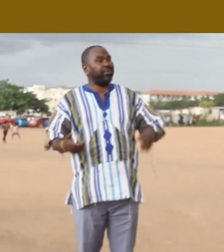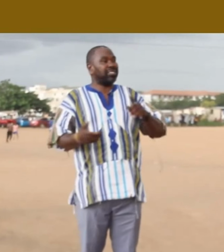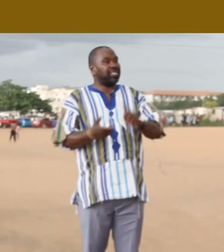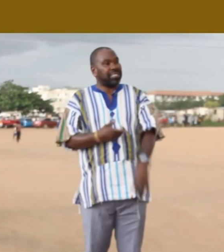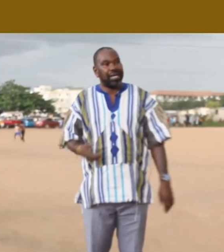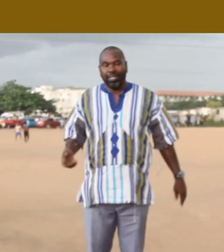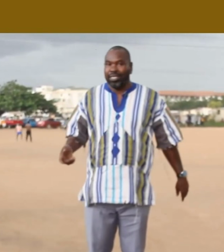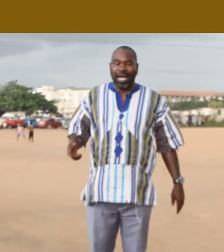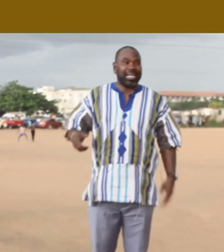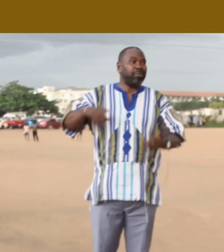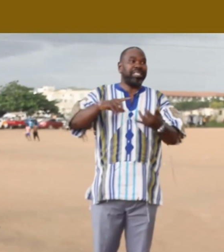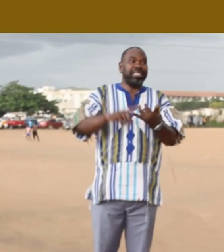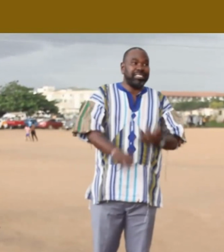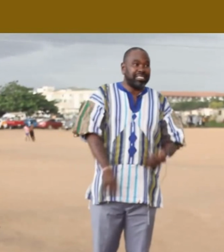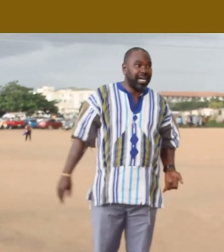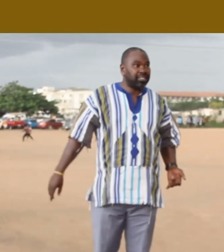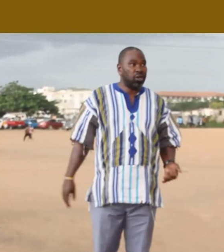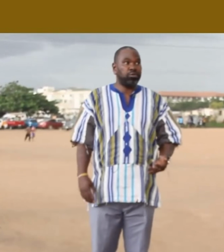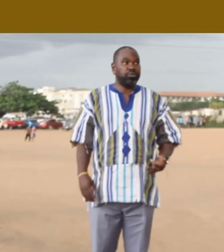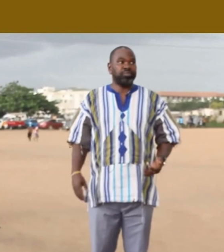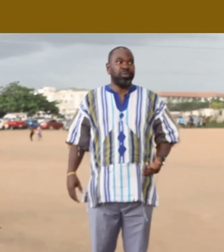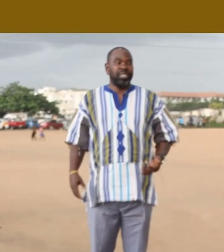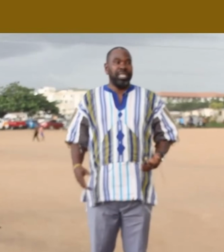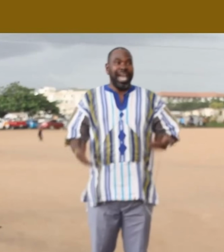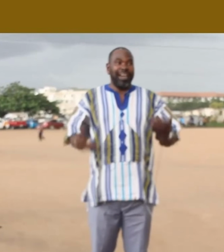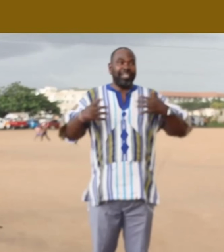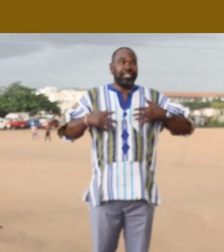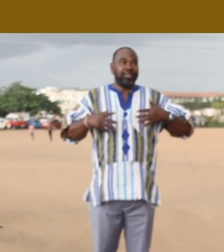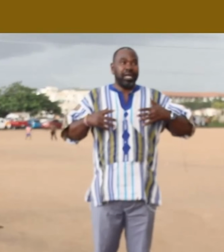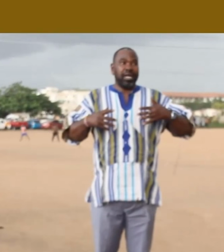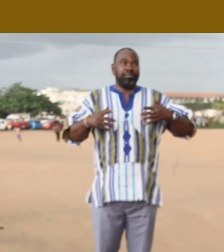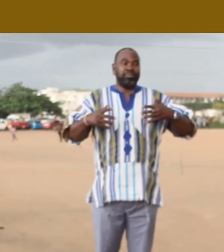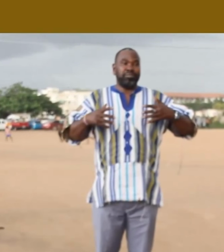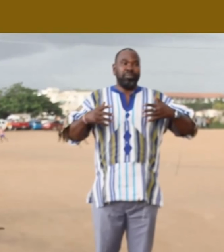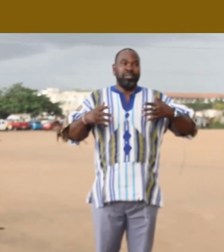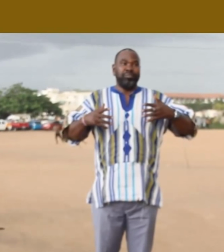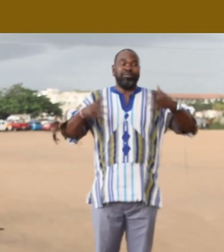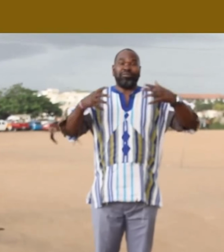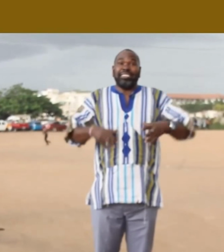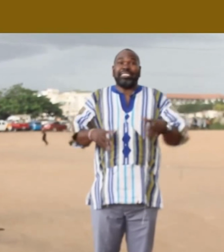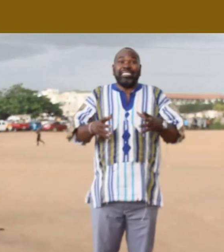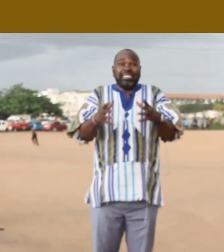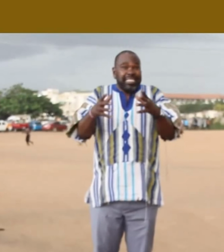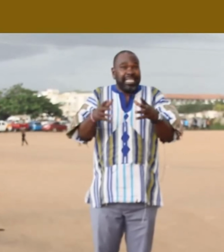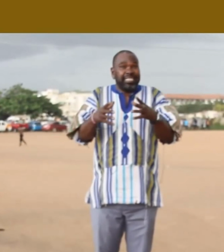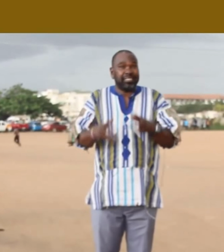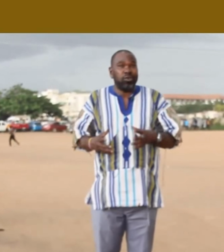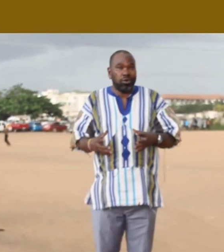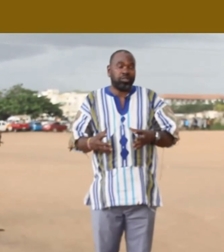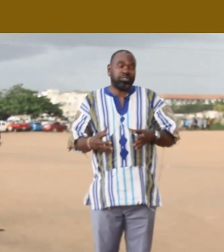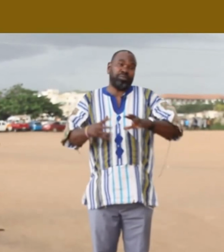So having been raised in D.C. in this go-go culture, but also having